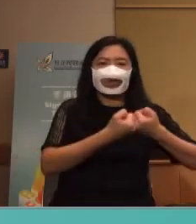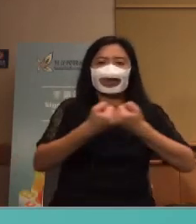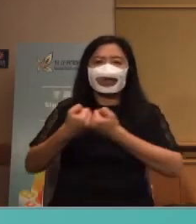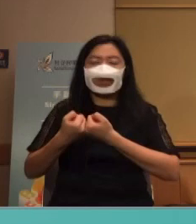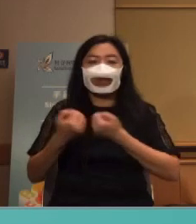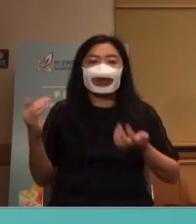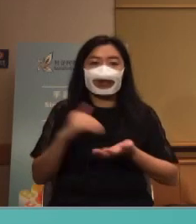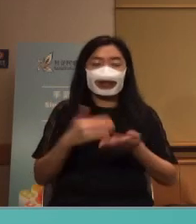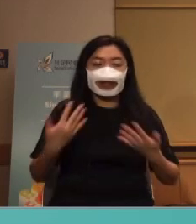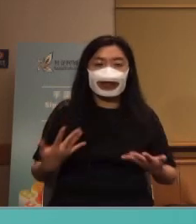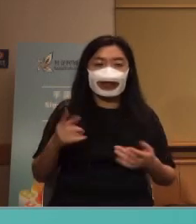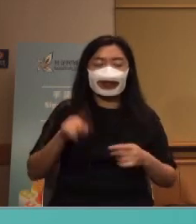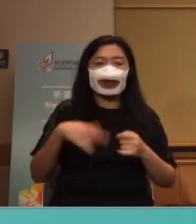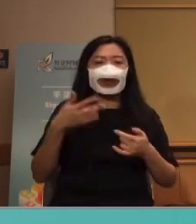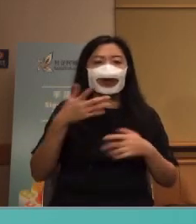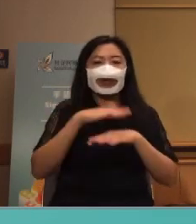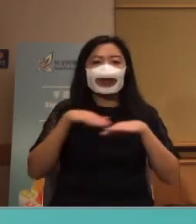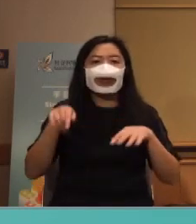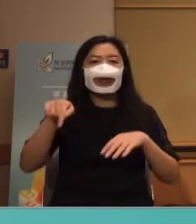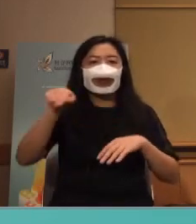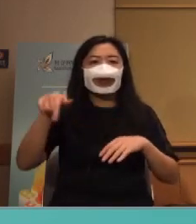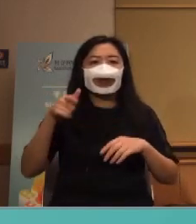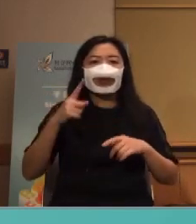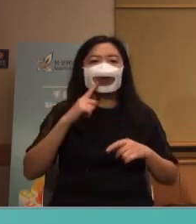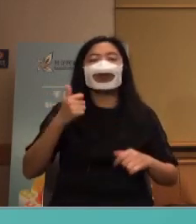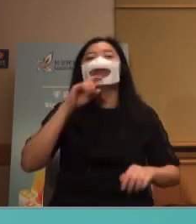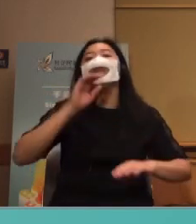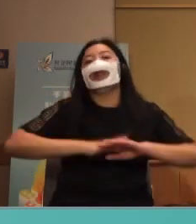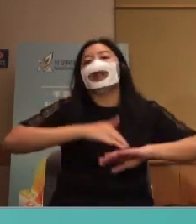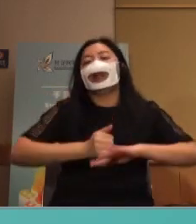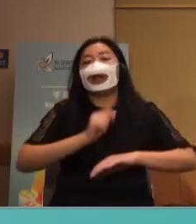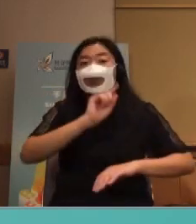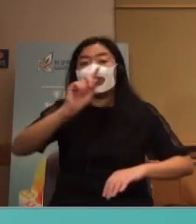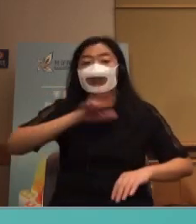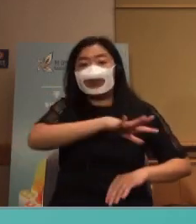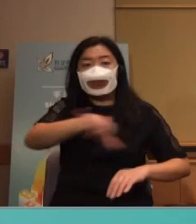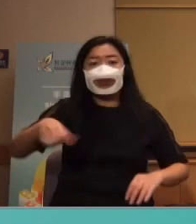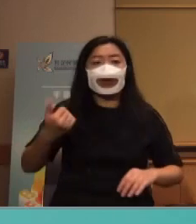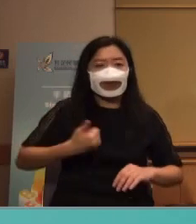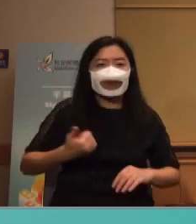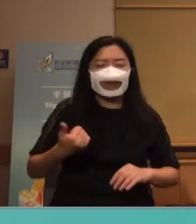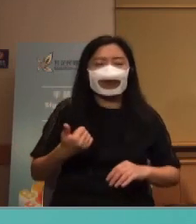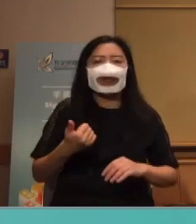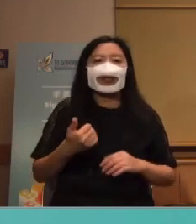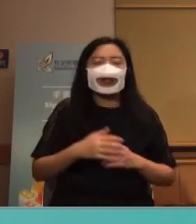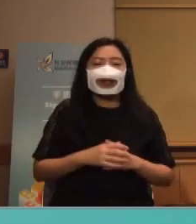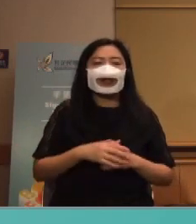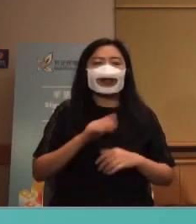well, right? And the thing is, what you really need to understand is crypto has given a lot of people financial